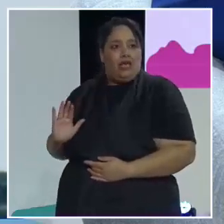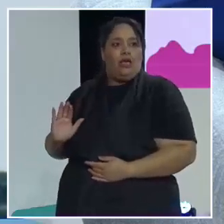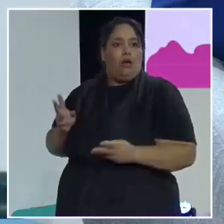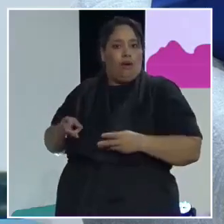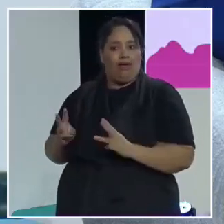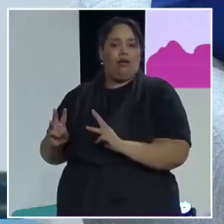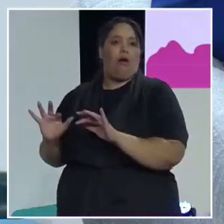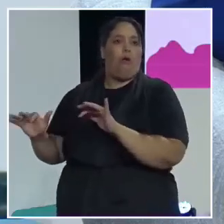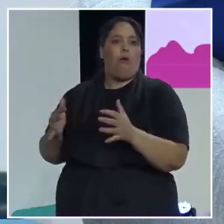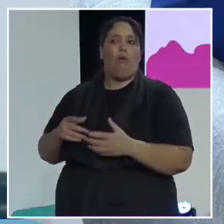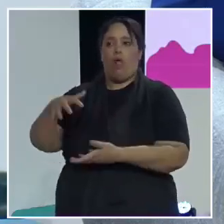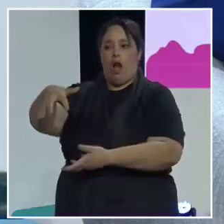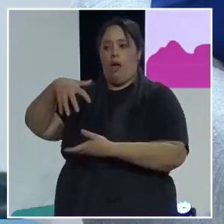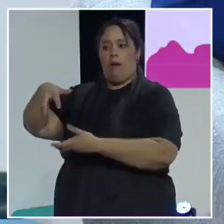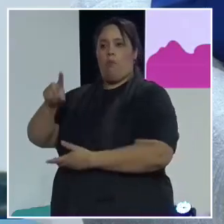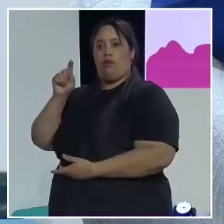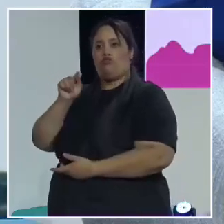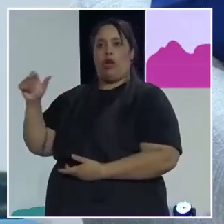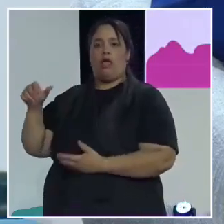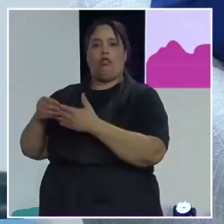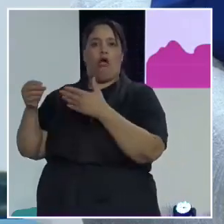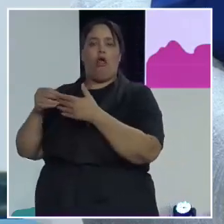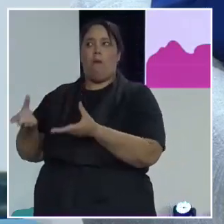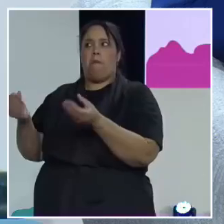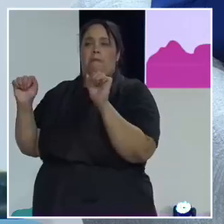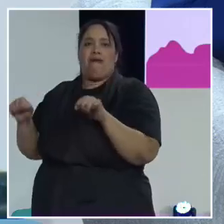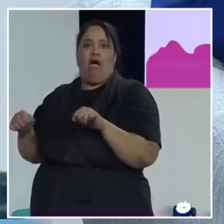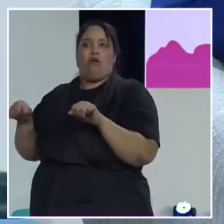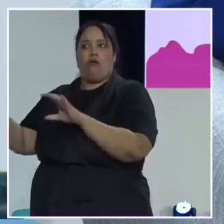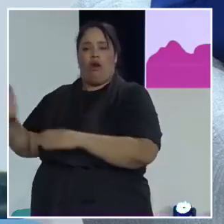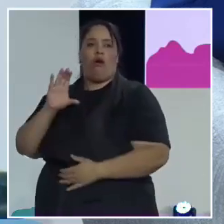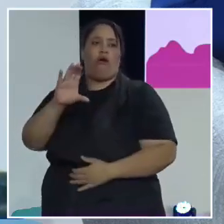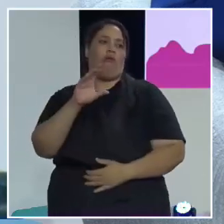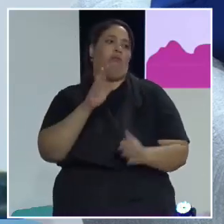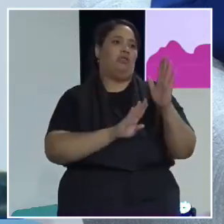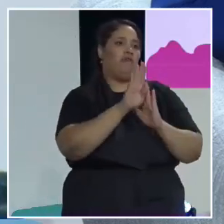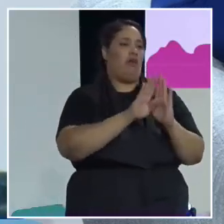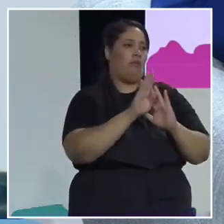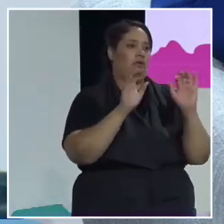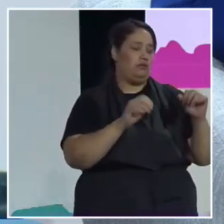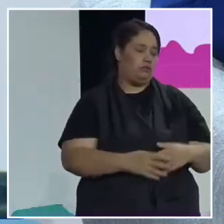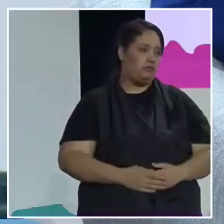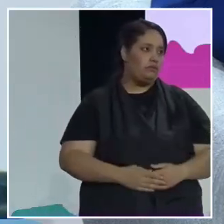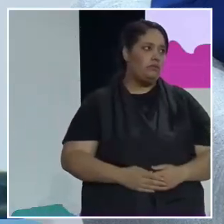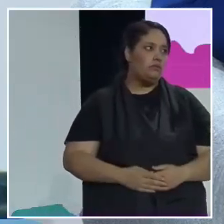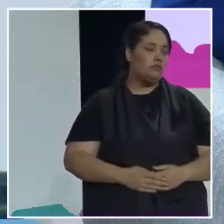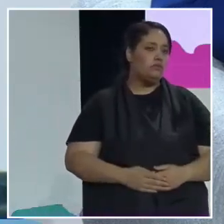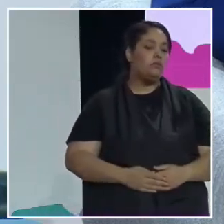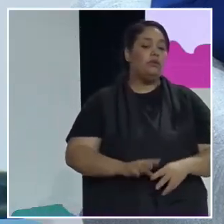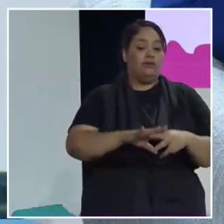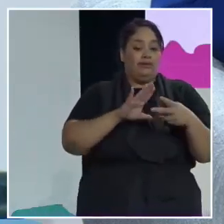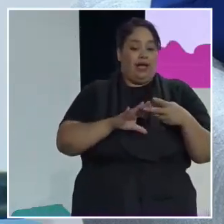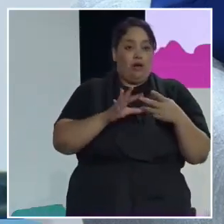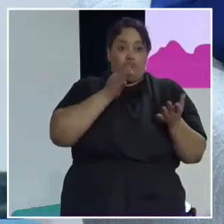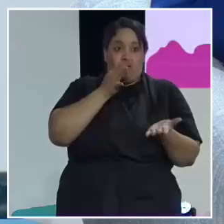quotes, easiest $1 trillion that exists out there for development. My second recommendation is that after